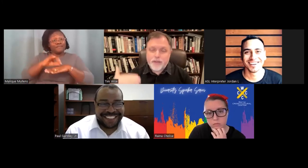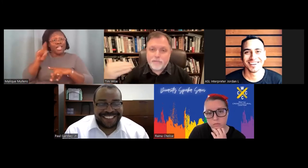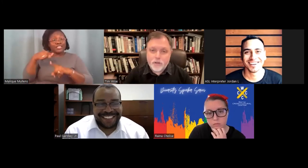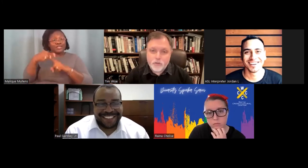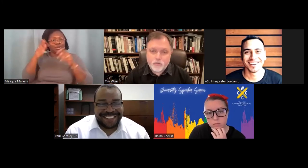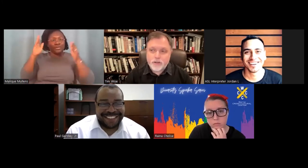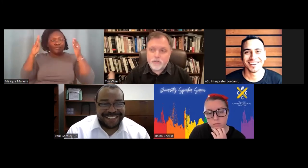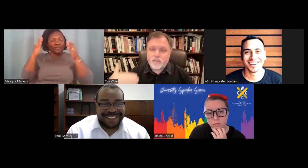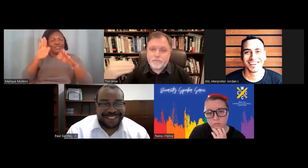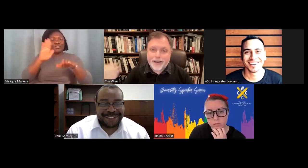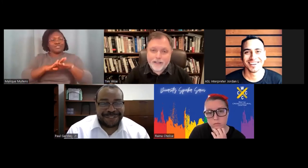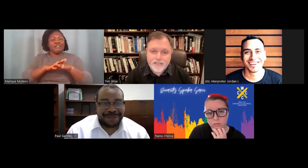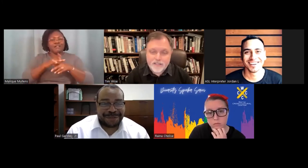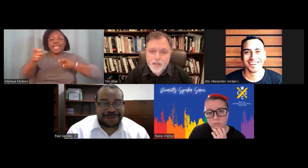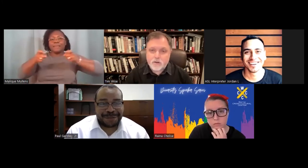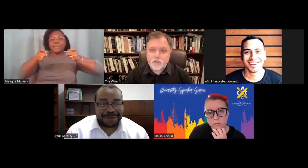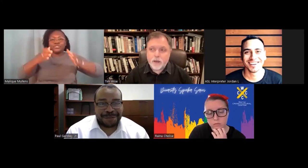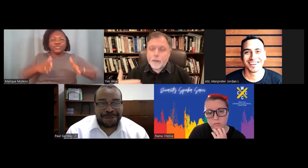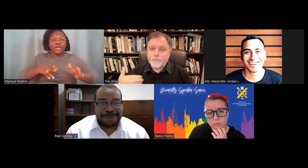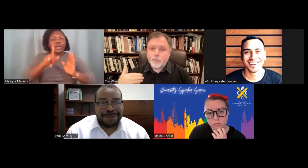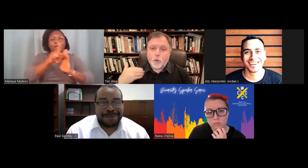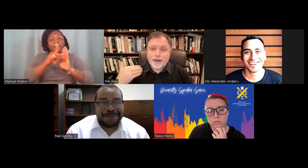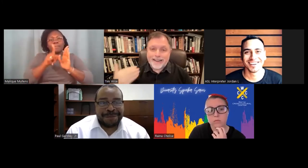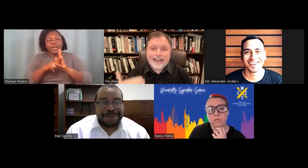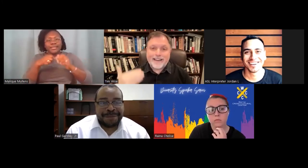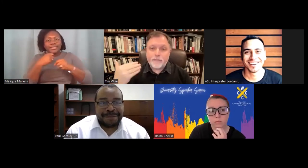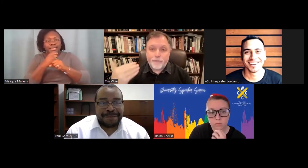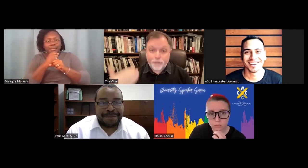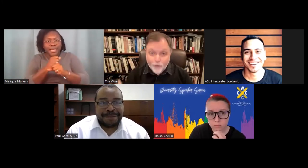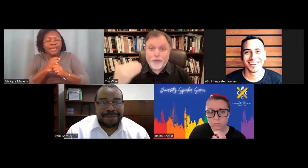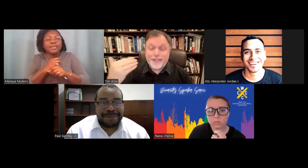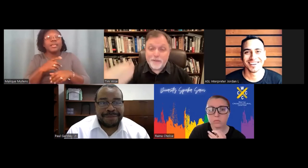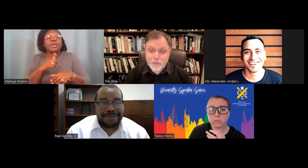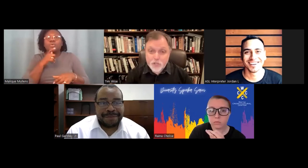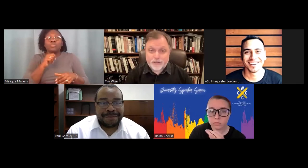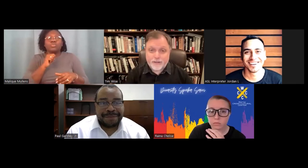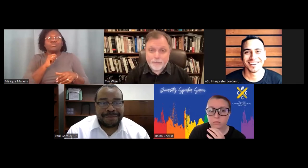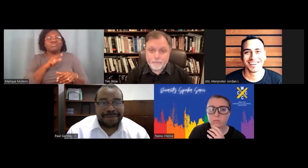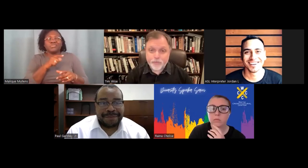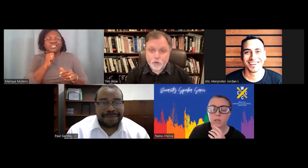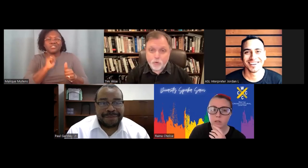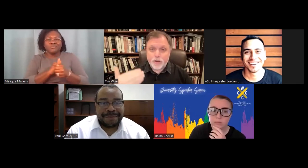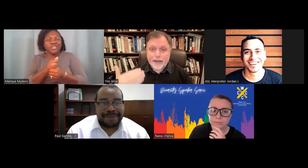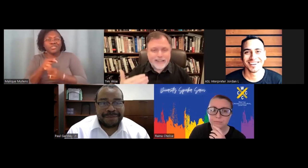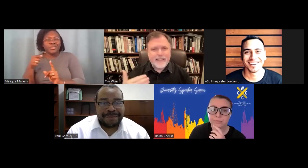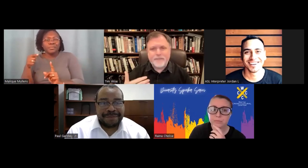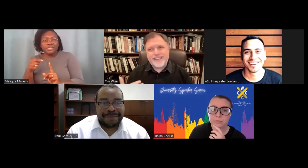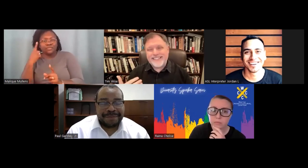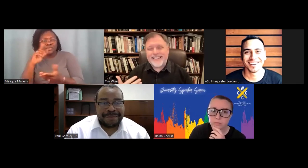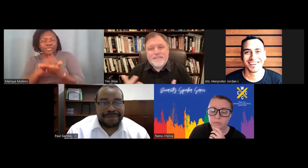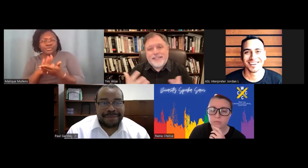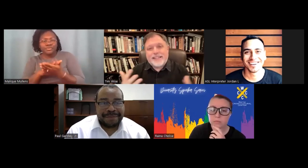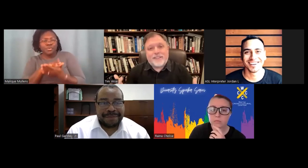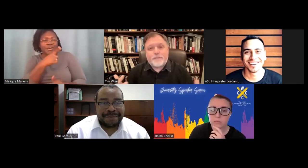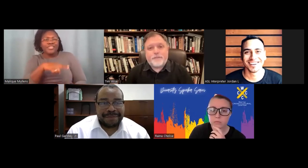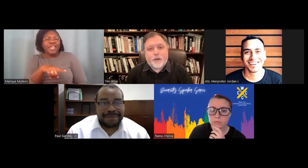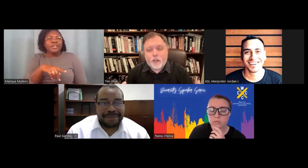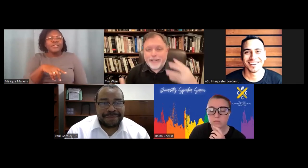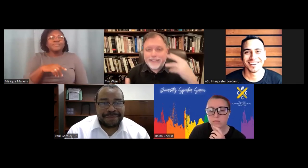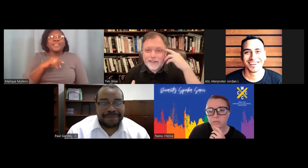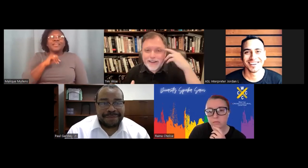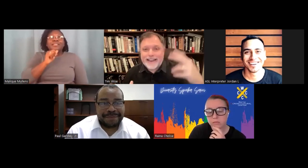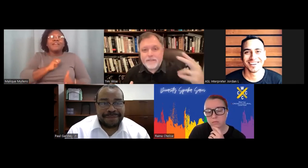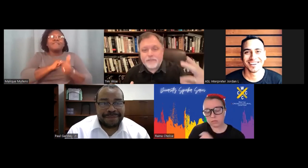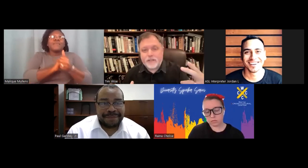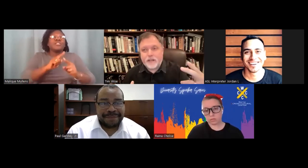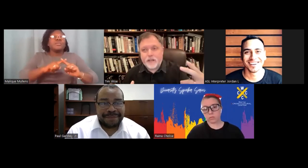with administrators and policymakers who are not following the mission, who are not even, it's not even that they're not following